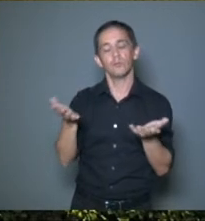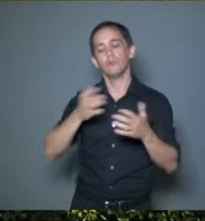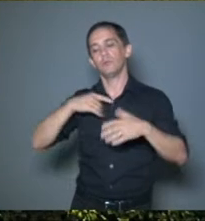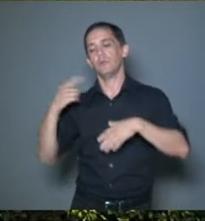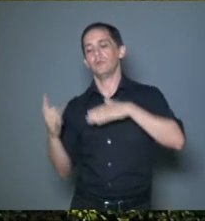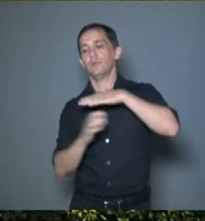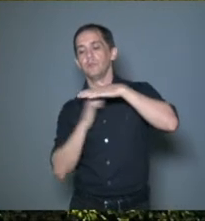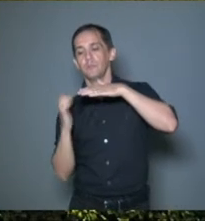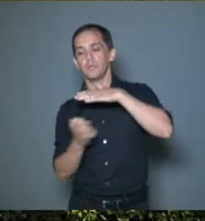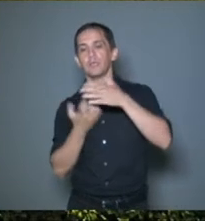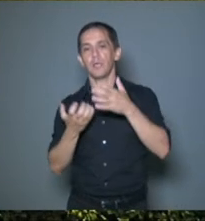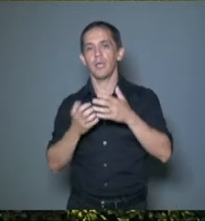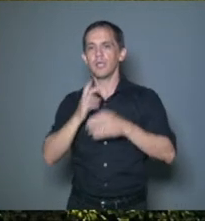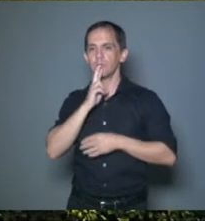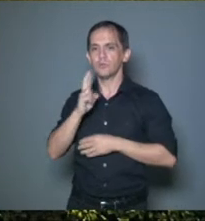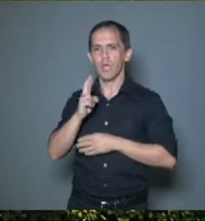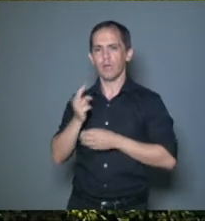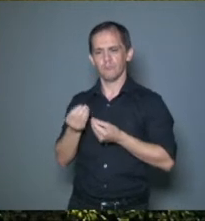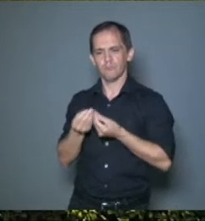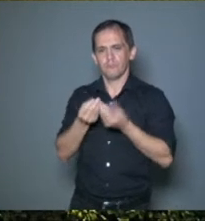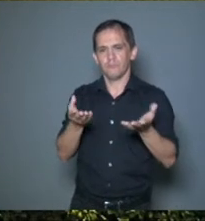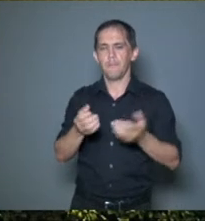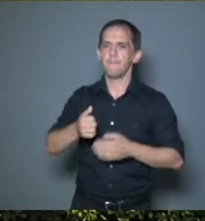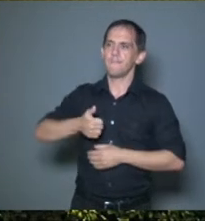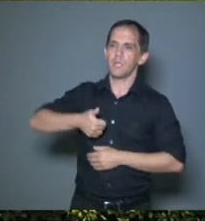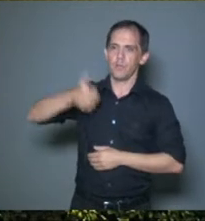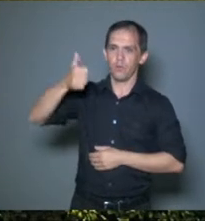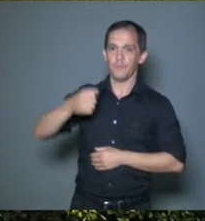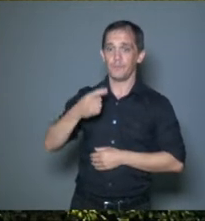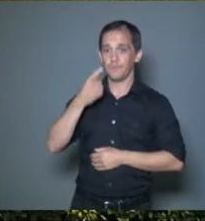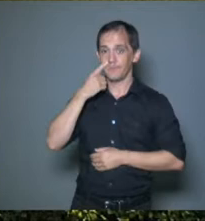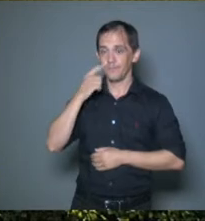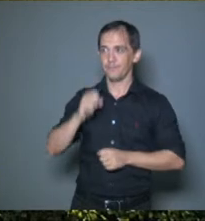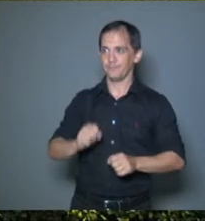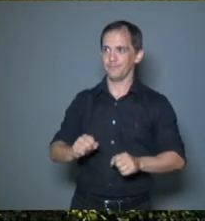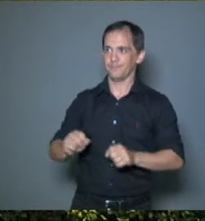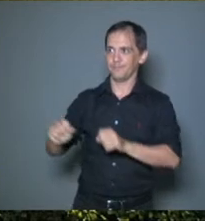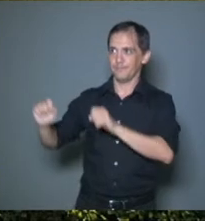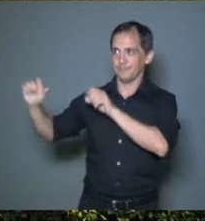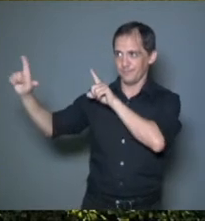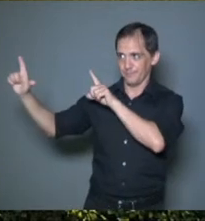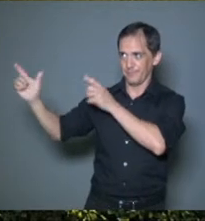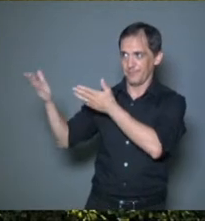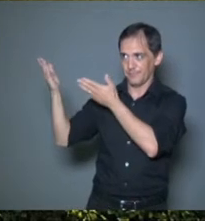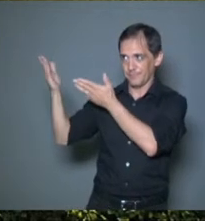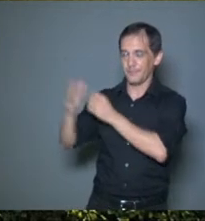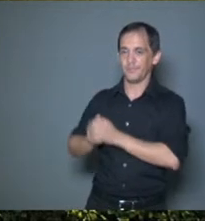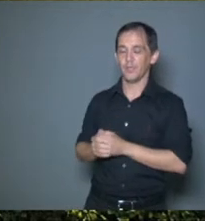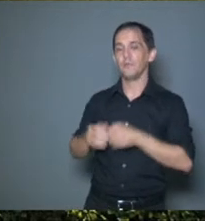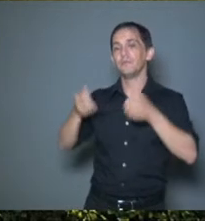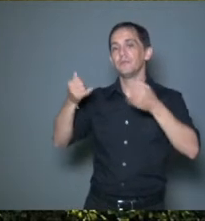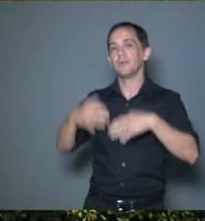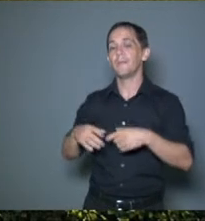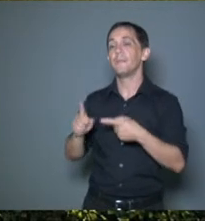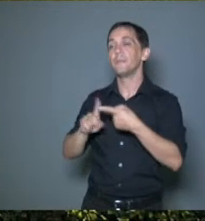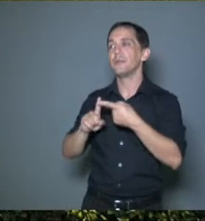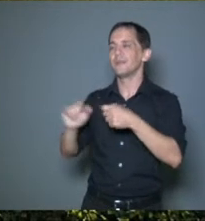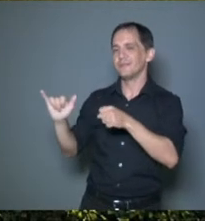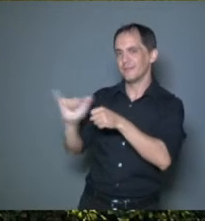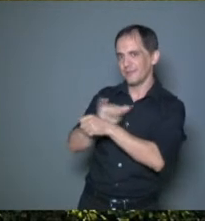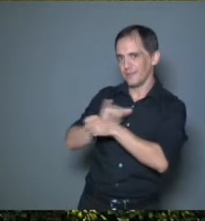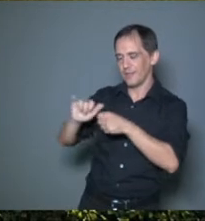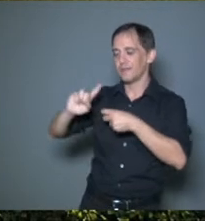deliver increasingly better results. That's why our agenda, I will cover strategy first of all,